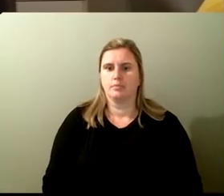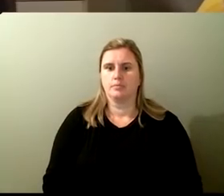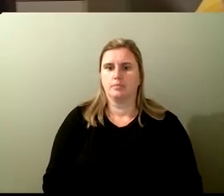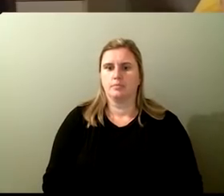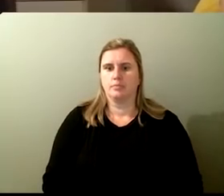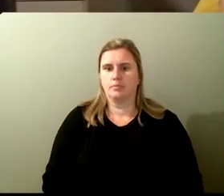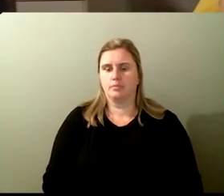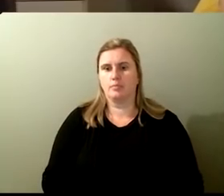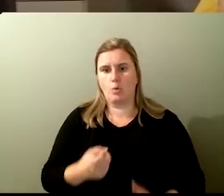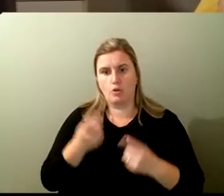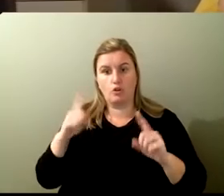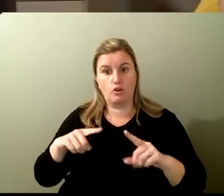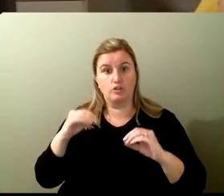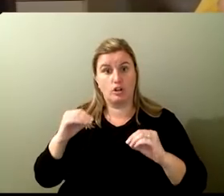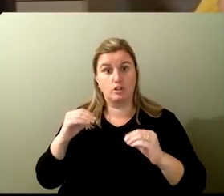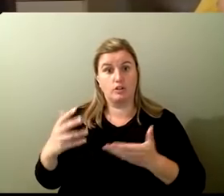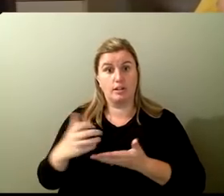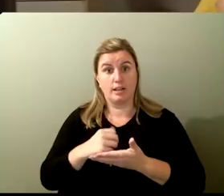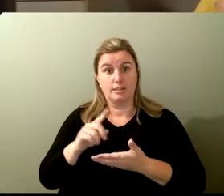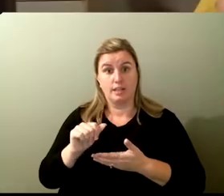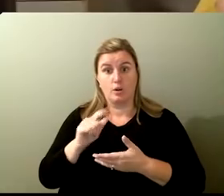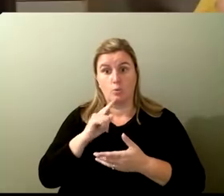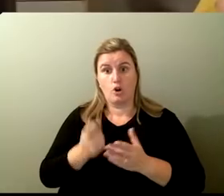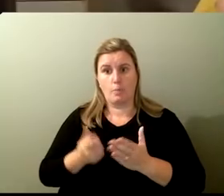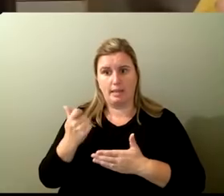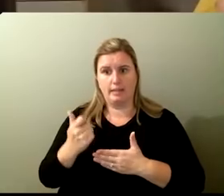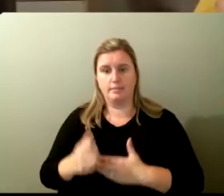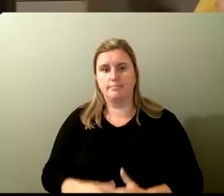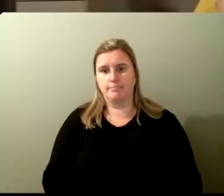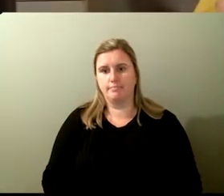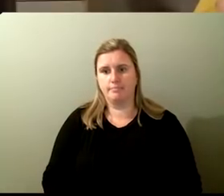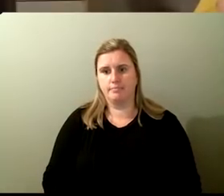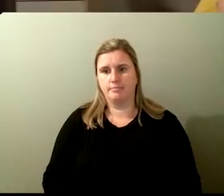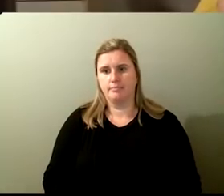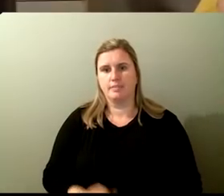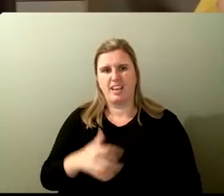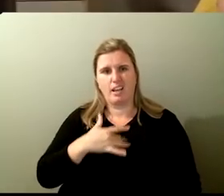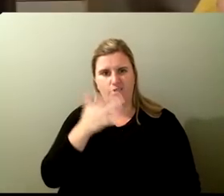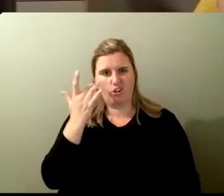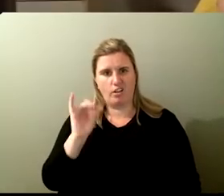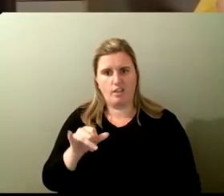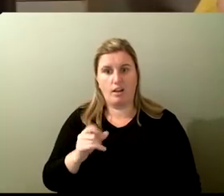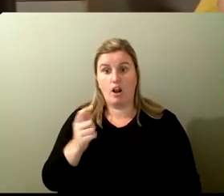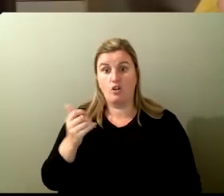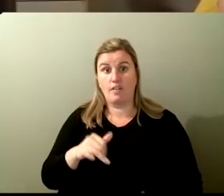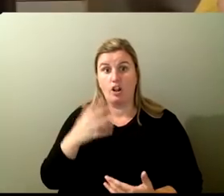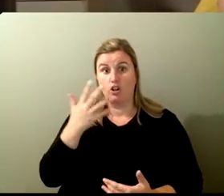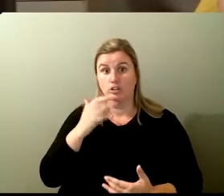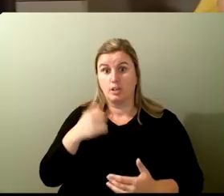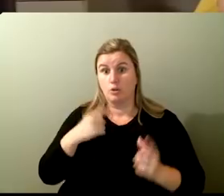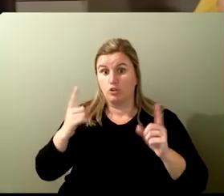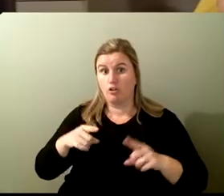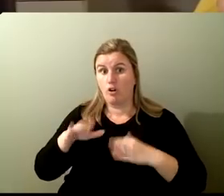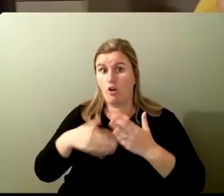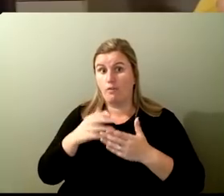We both agree the instructions for collecting data were omitted. Yeah, I forgot those. Otherwise, it looks like we agree that all of the